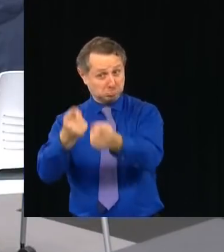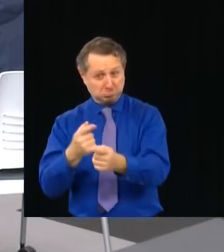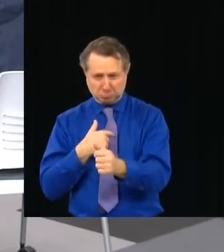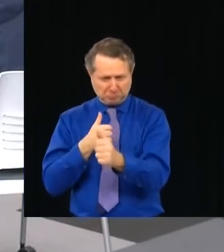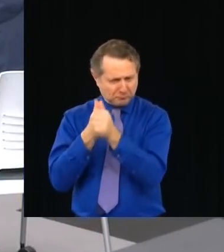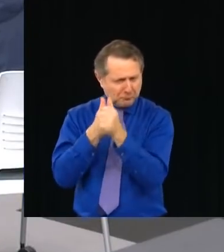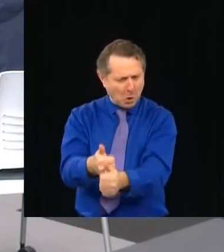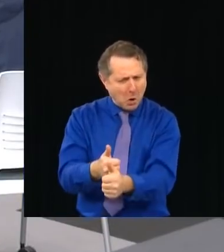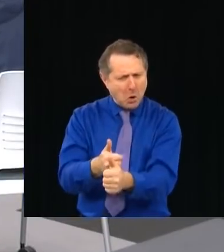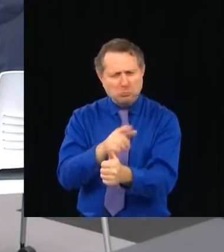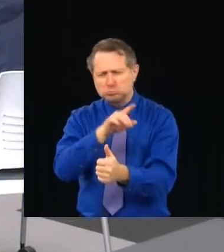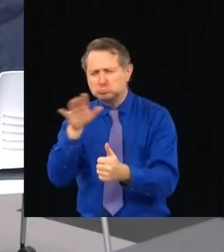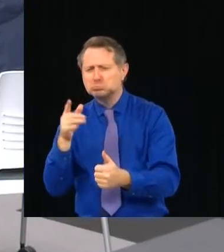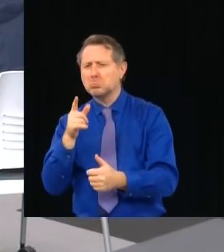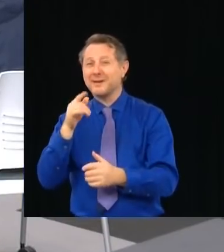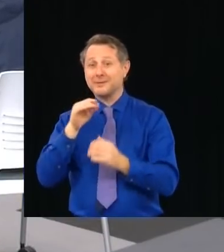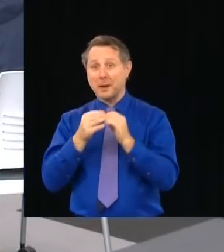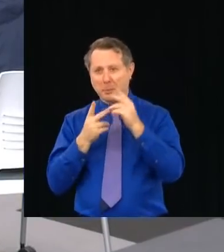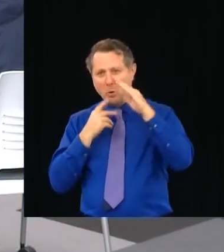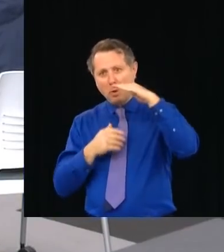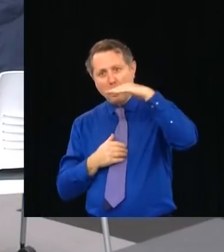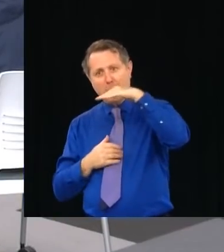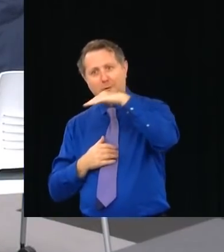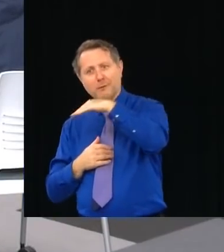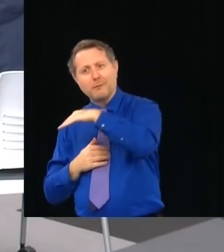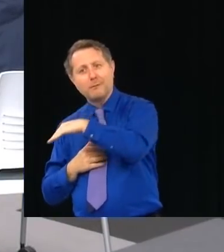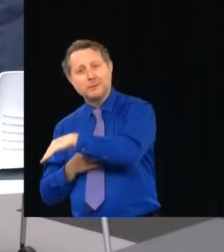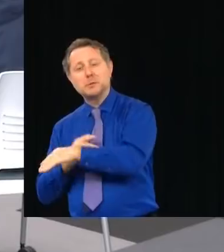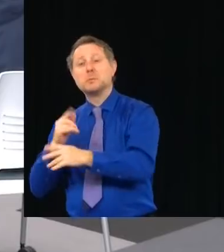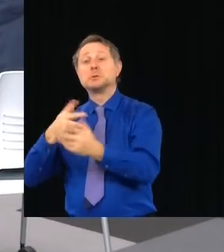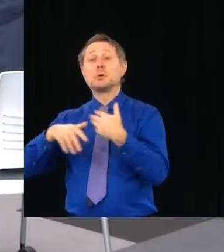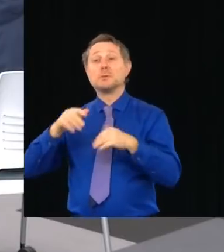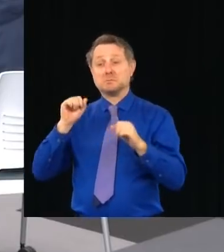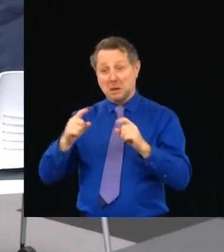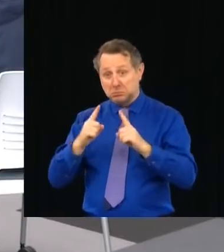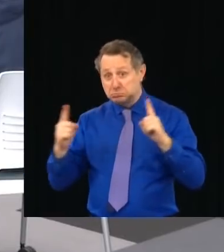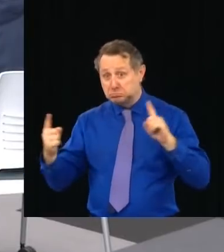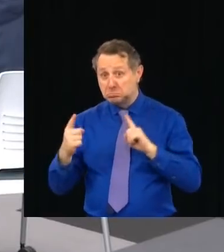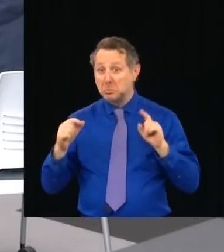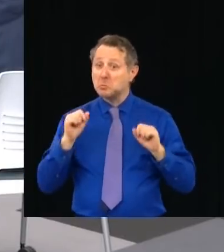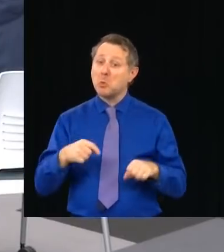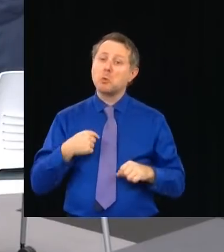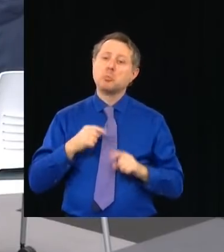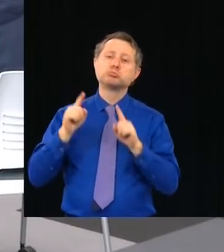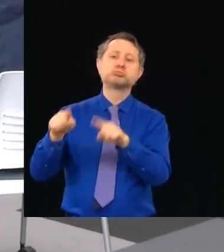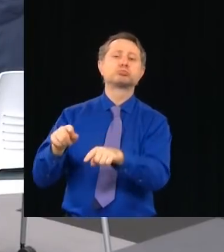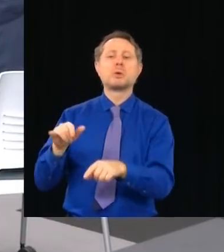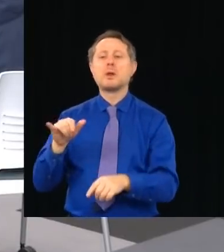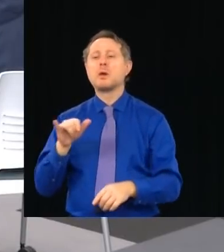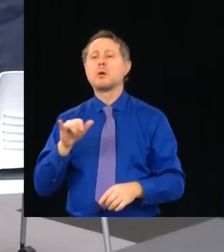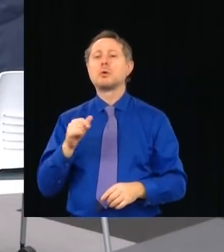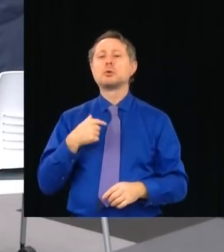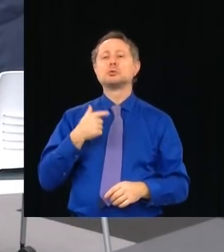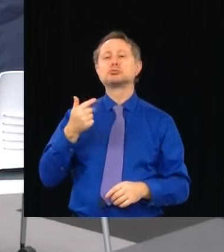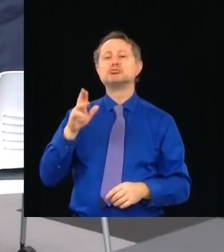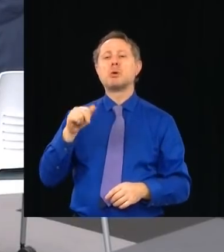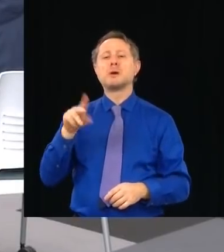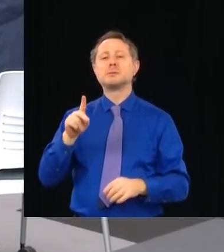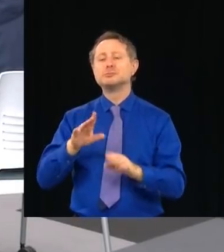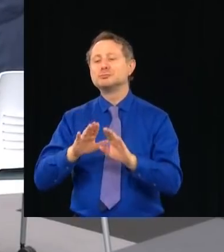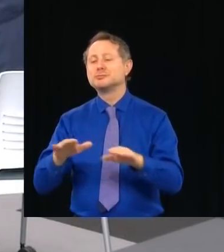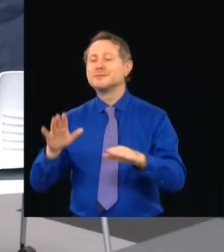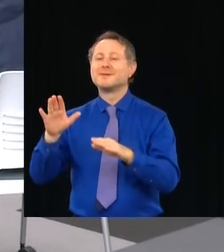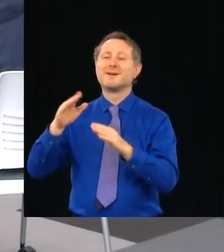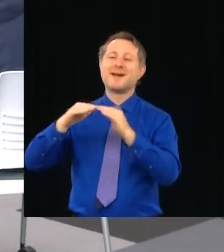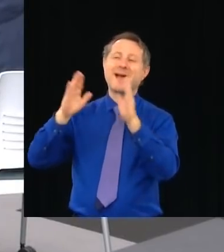there any leeway from a social aspect? Can people go to their grandkids' house if they keep their distance? It seems like a lot of